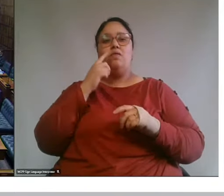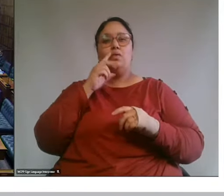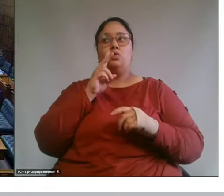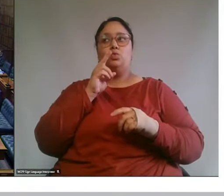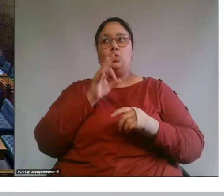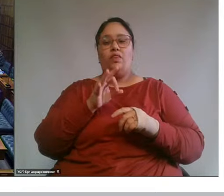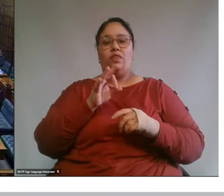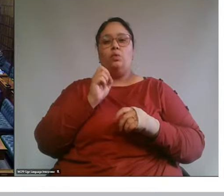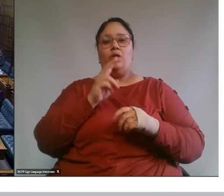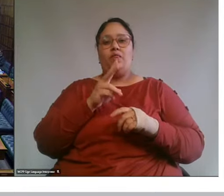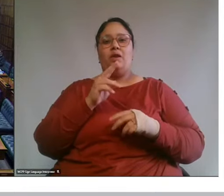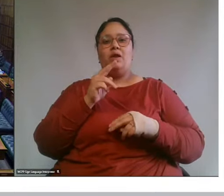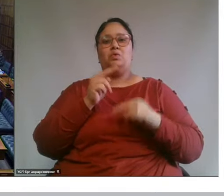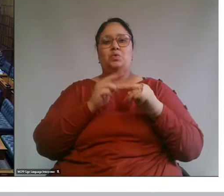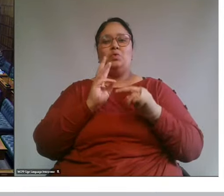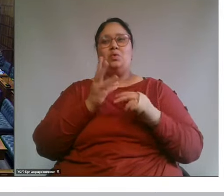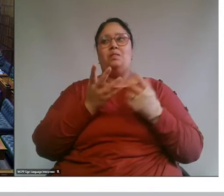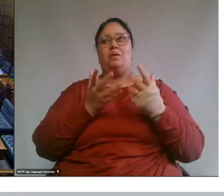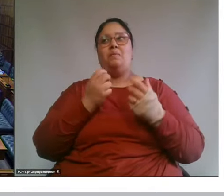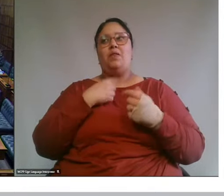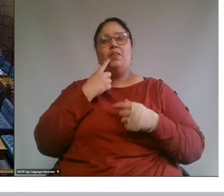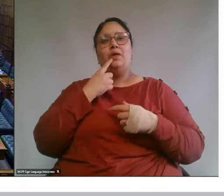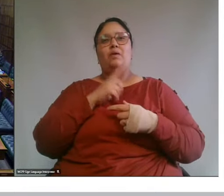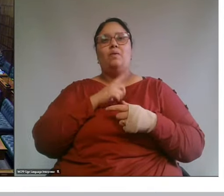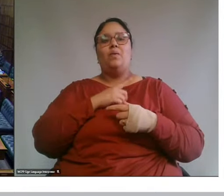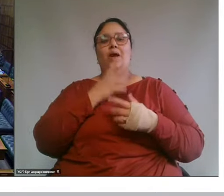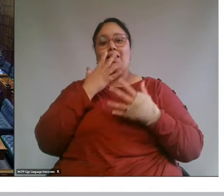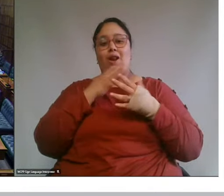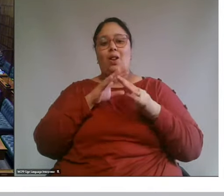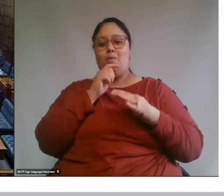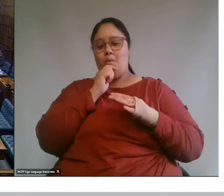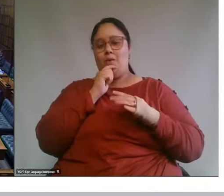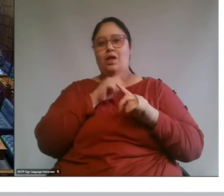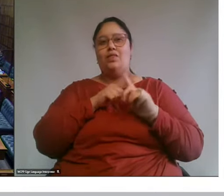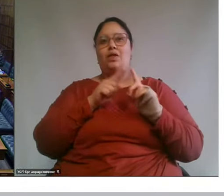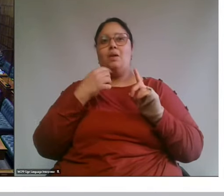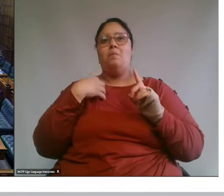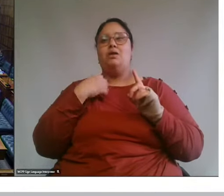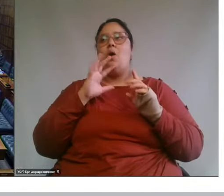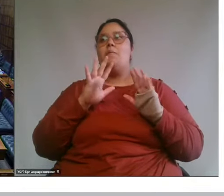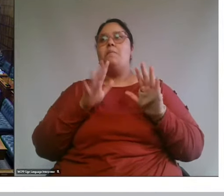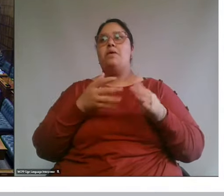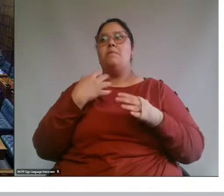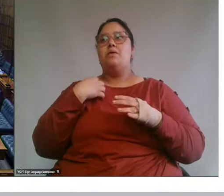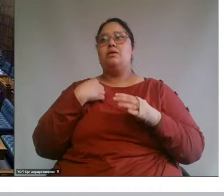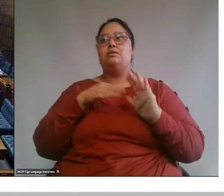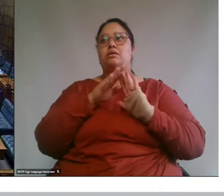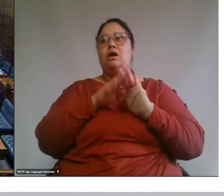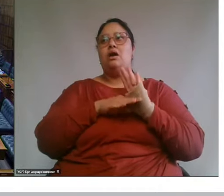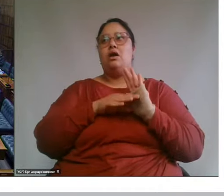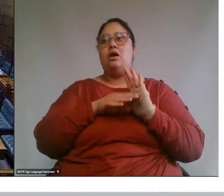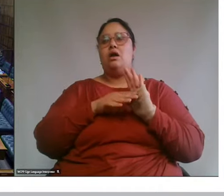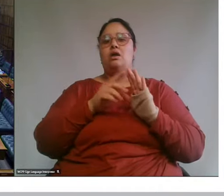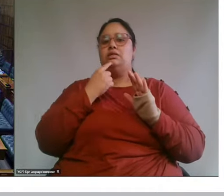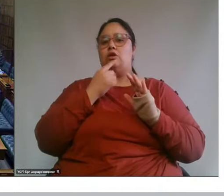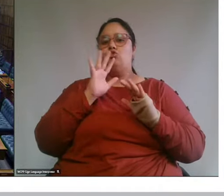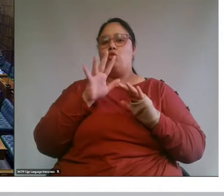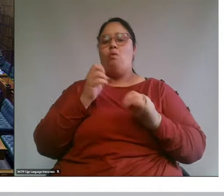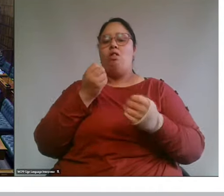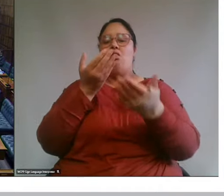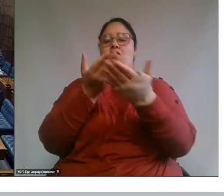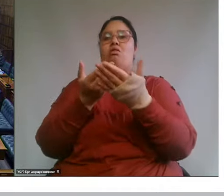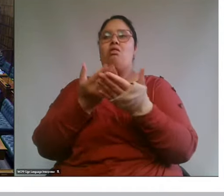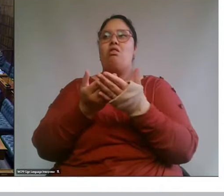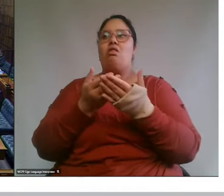outputs outcomes and right now we are also looking at how we can expand that into impact reporting but there is